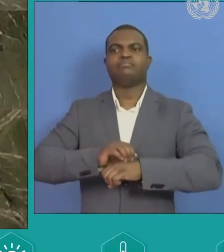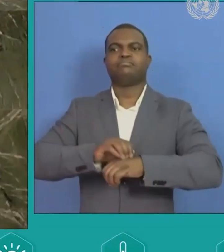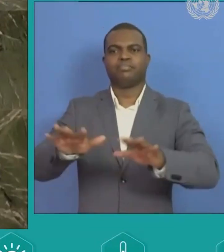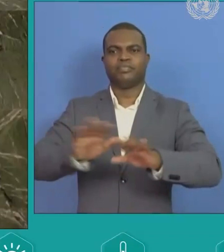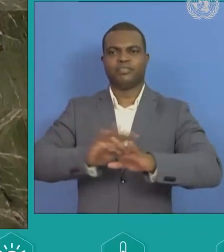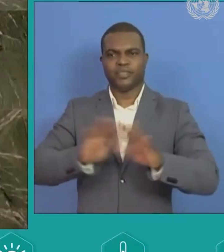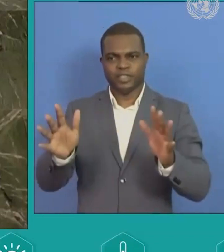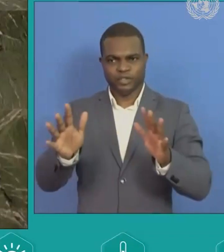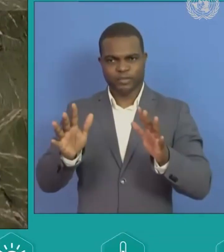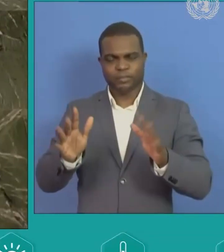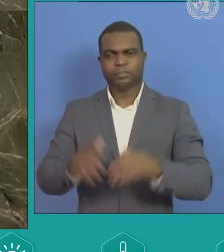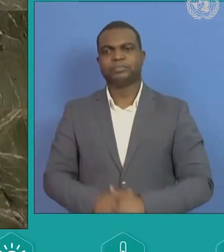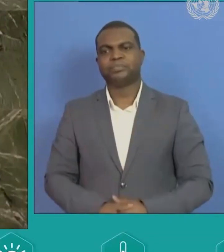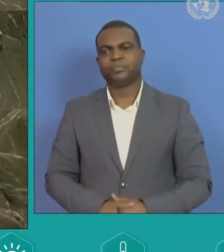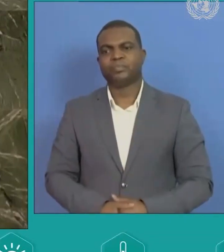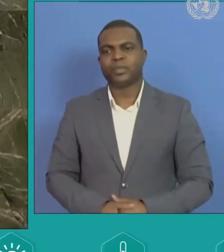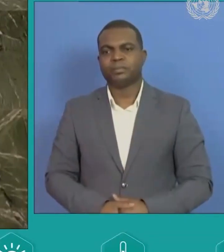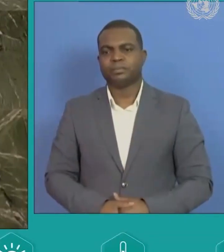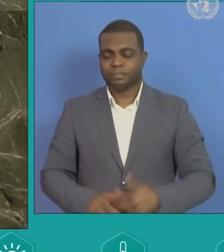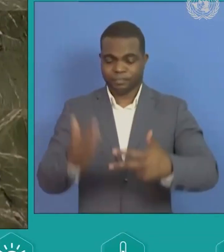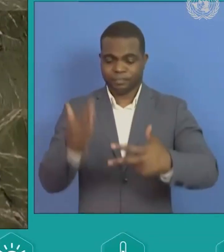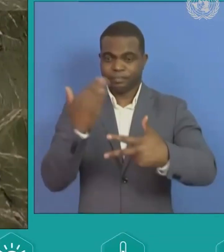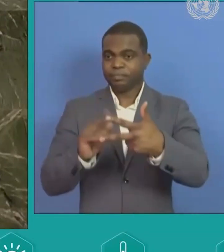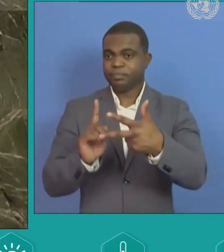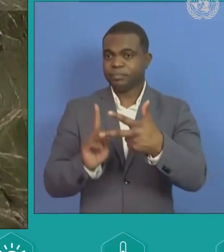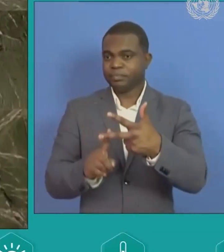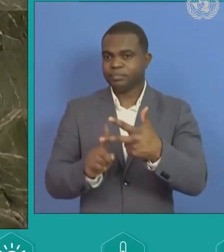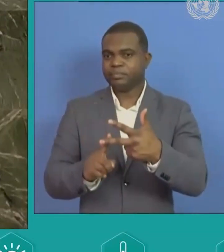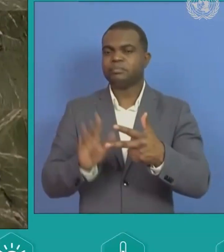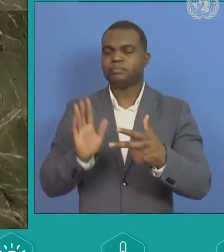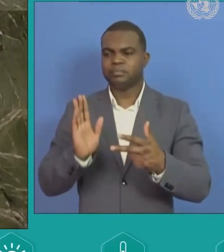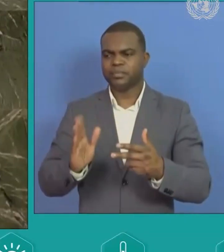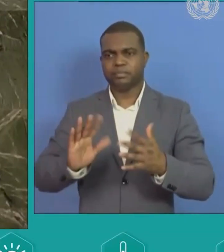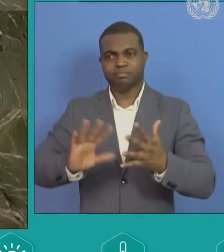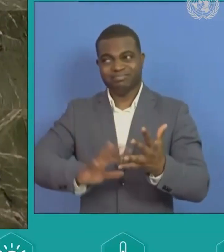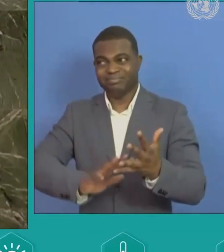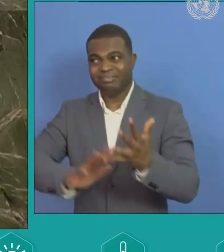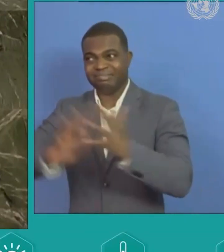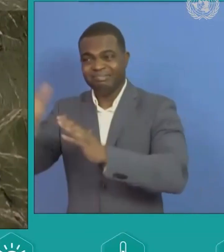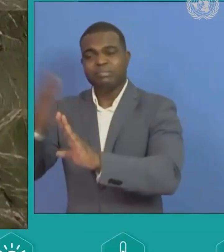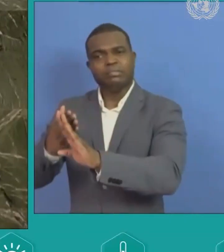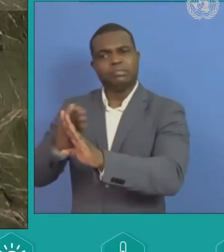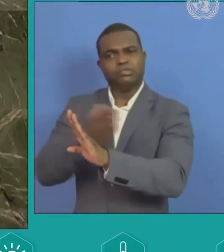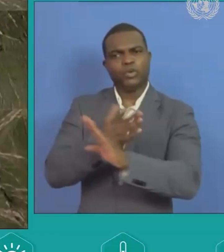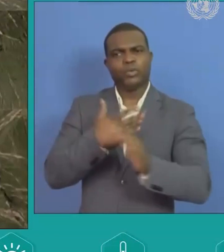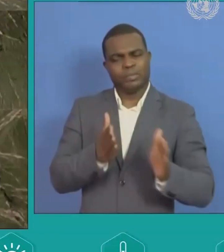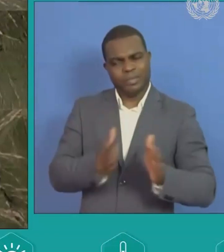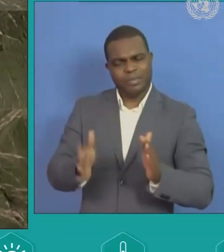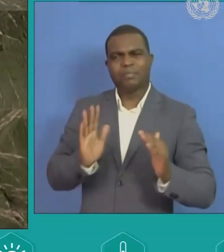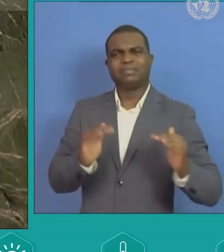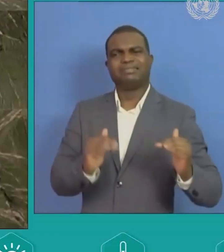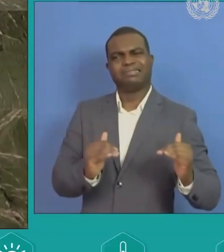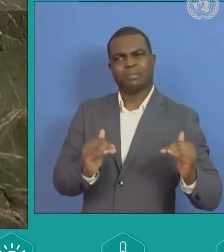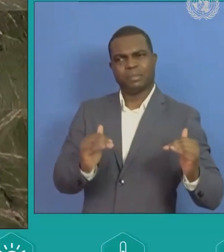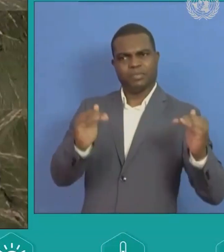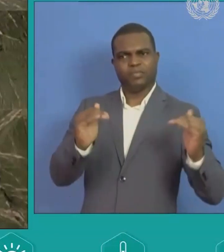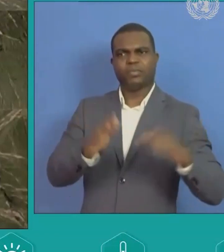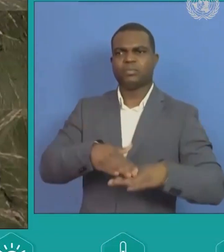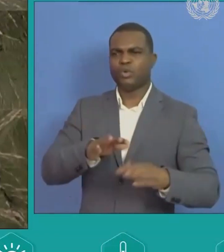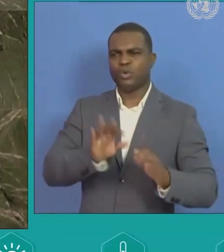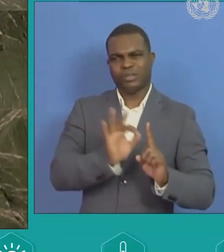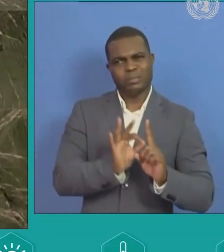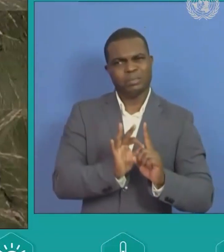building up emergency supplies and infrastructure, and putting in place systems to coordinate disaster response efforts